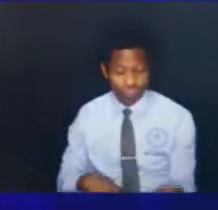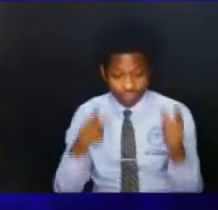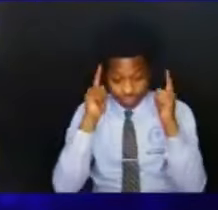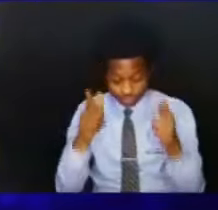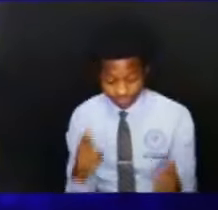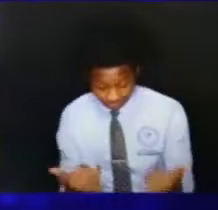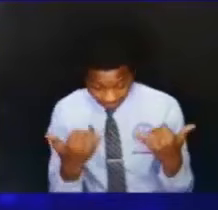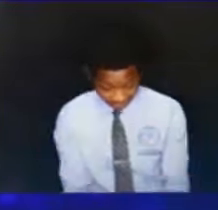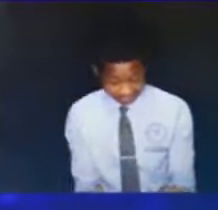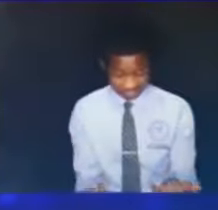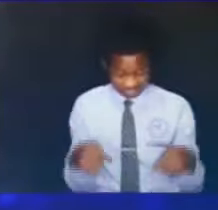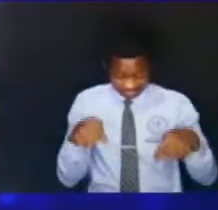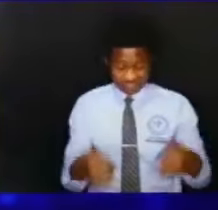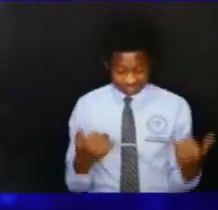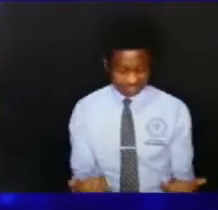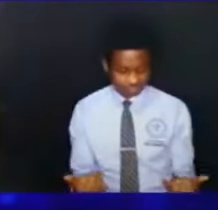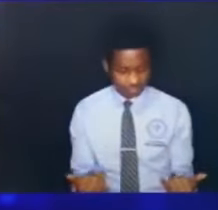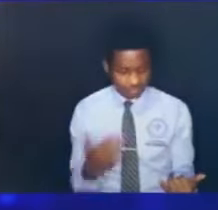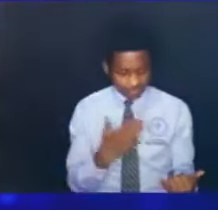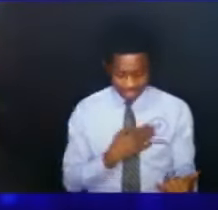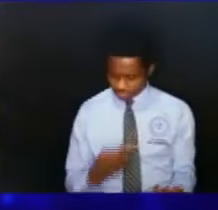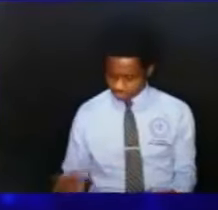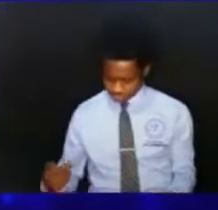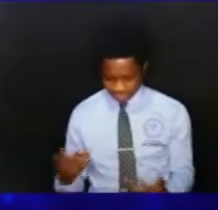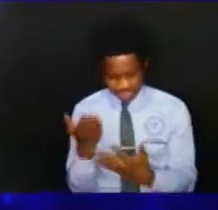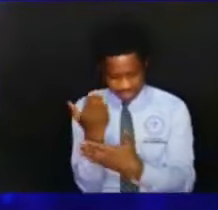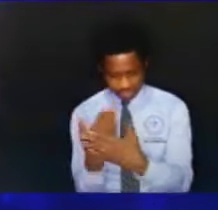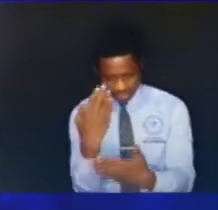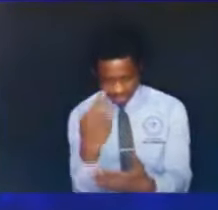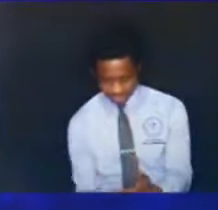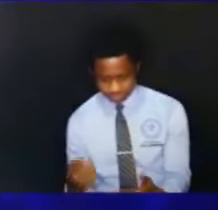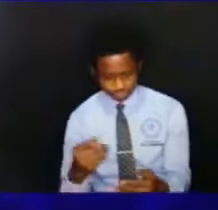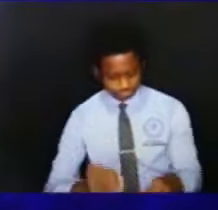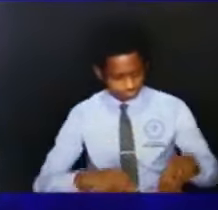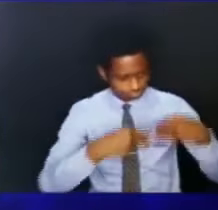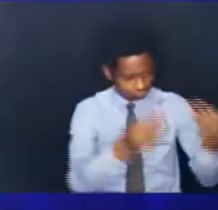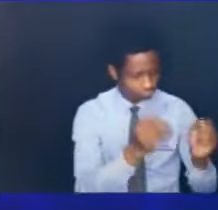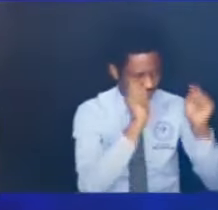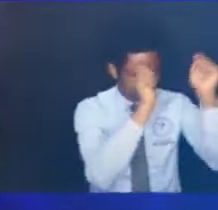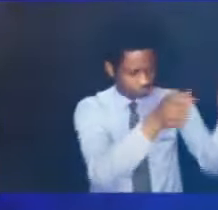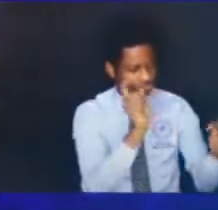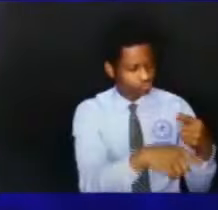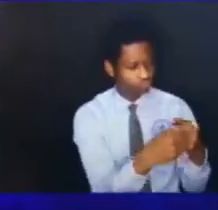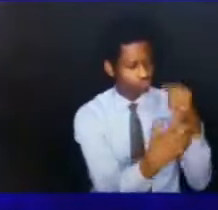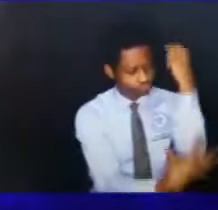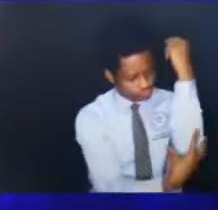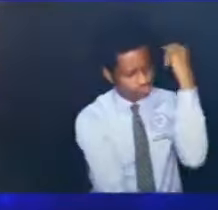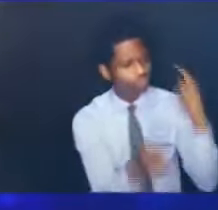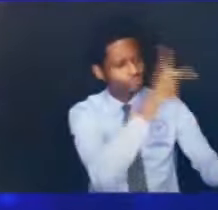now I give half of my possessions to the poor and if I I have